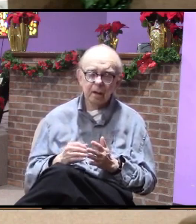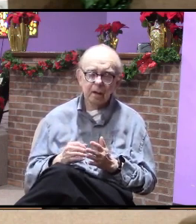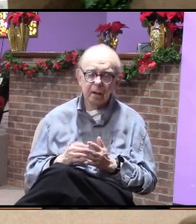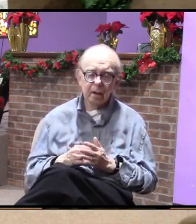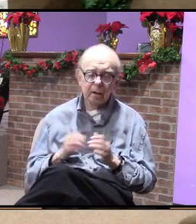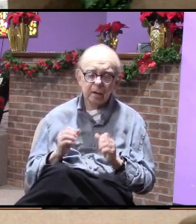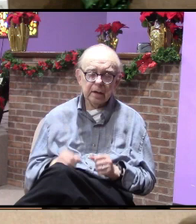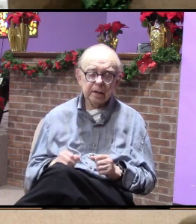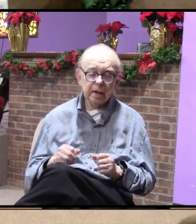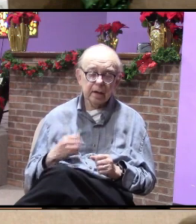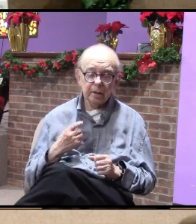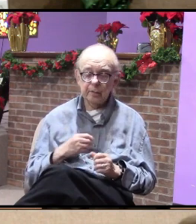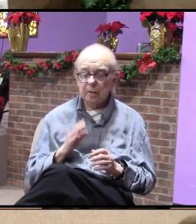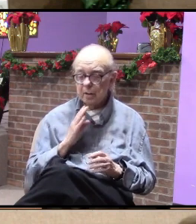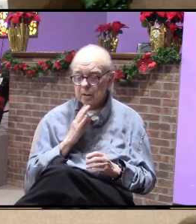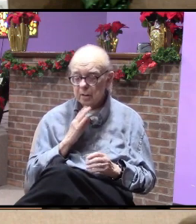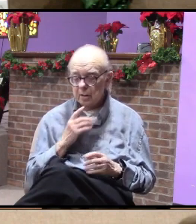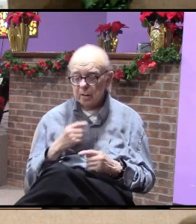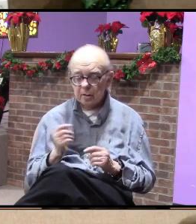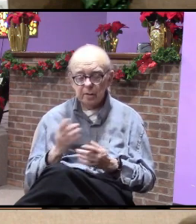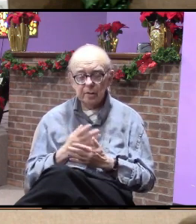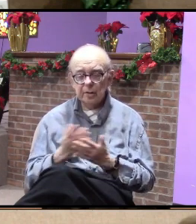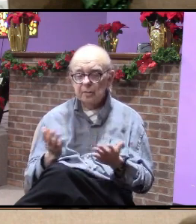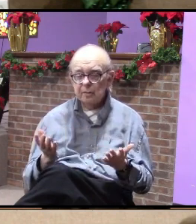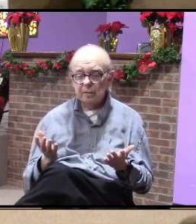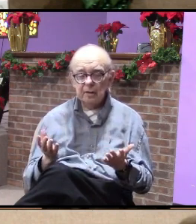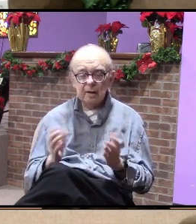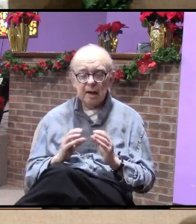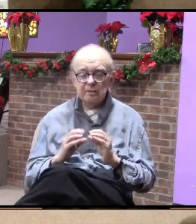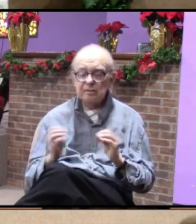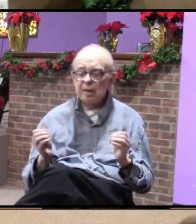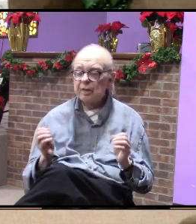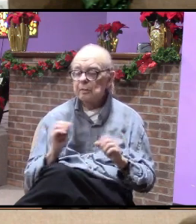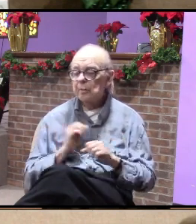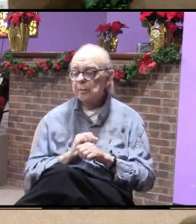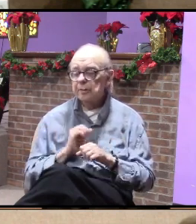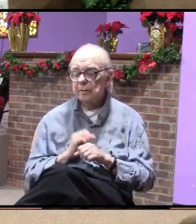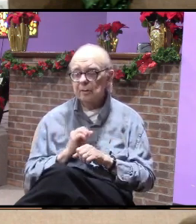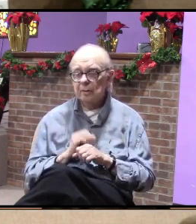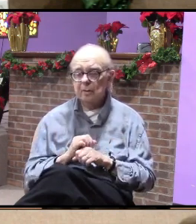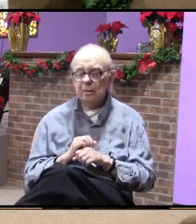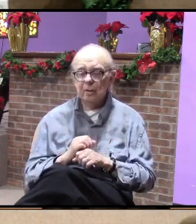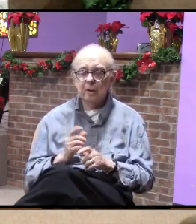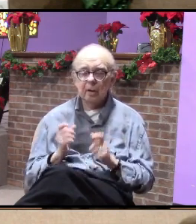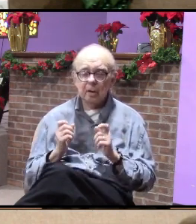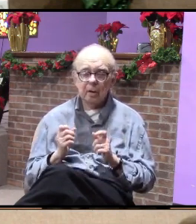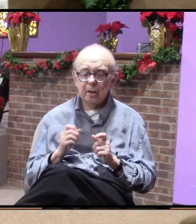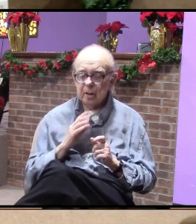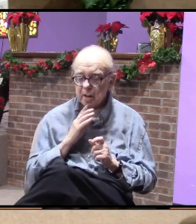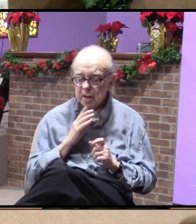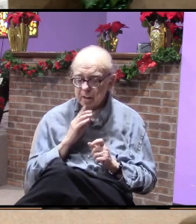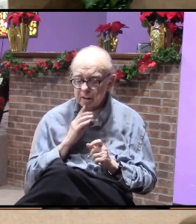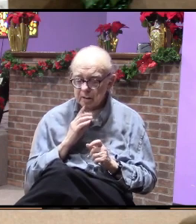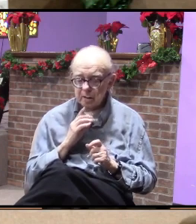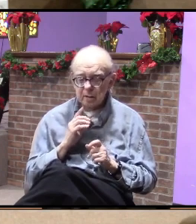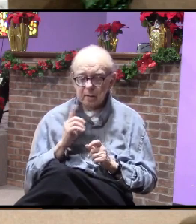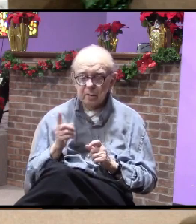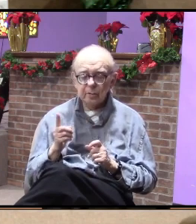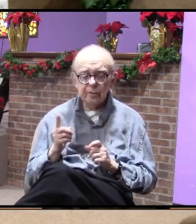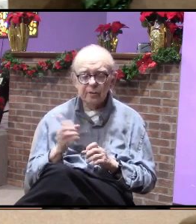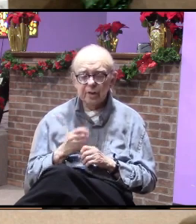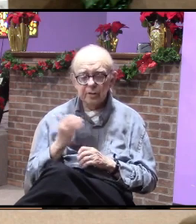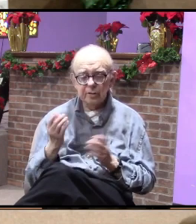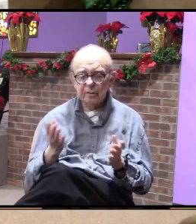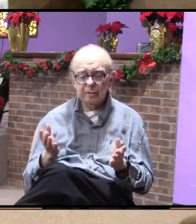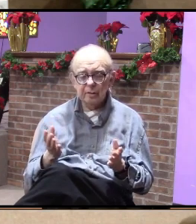can we talk? I've tried everything else and nothing's working. And all of a sudden they start talking. They say, where do you get this from? It's